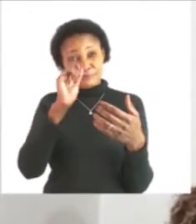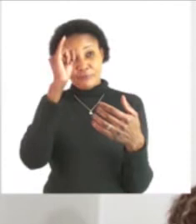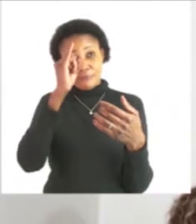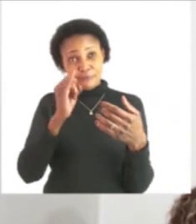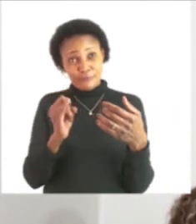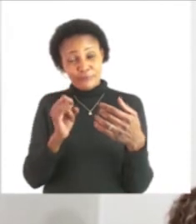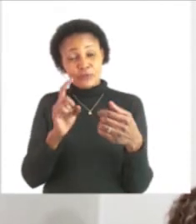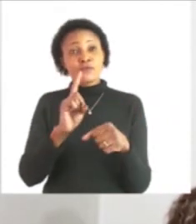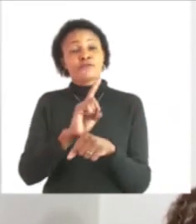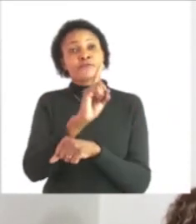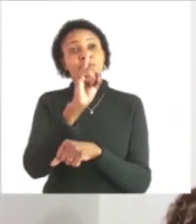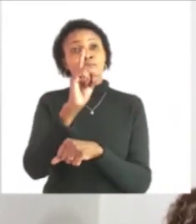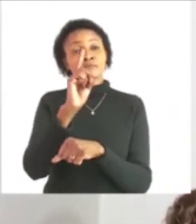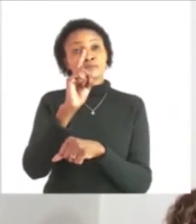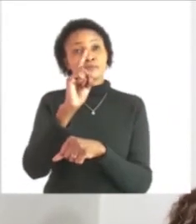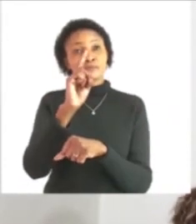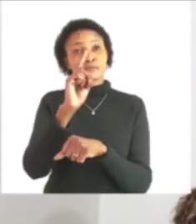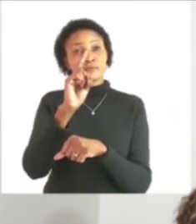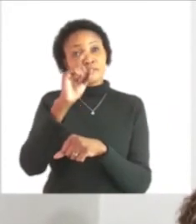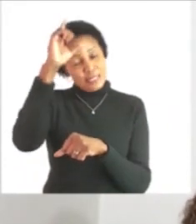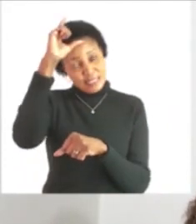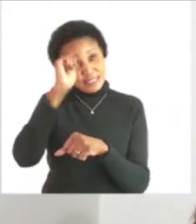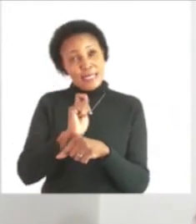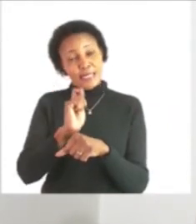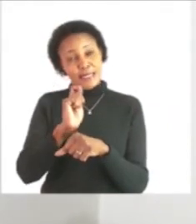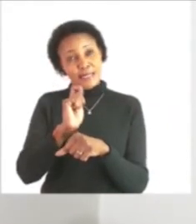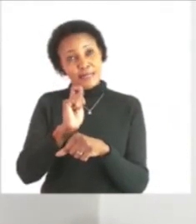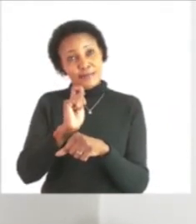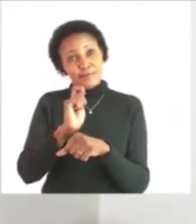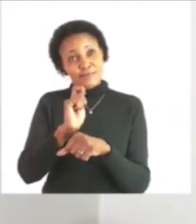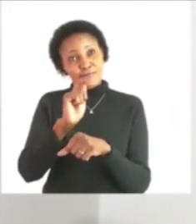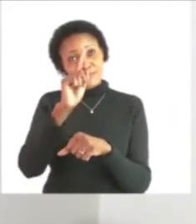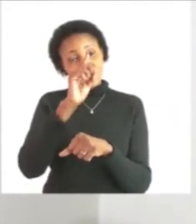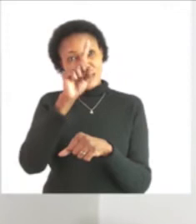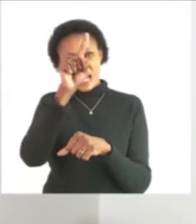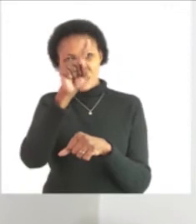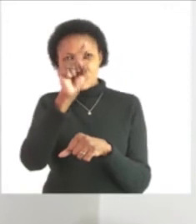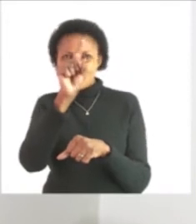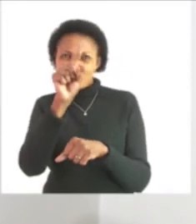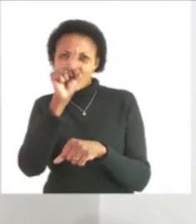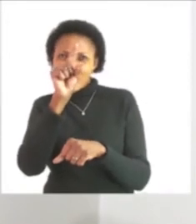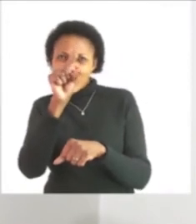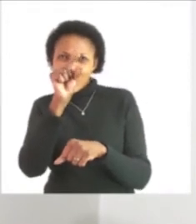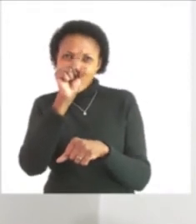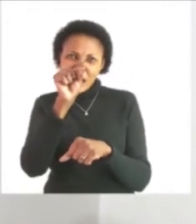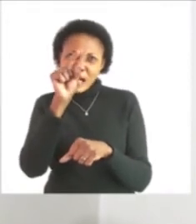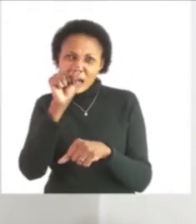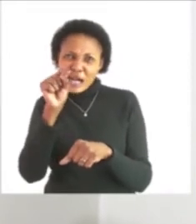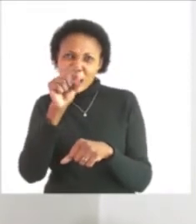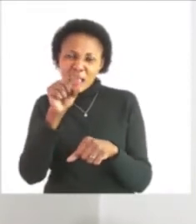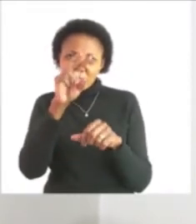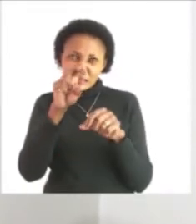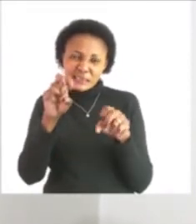The first one, it's a hat. So now I have to go and find the word hat by